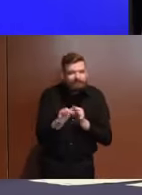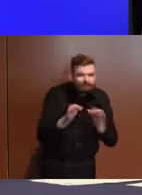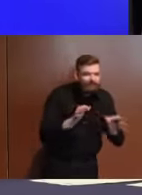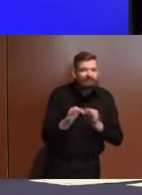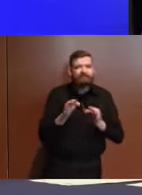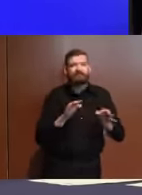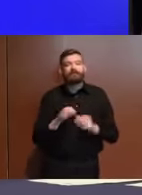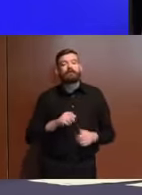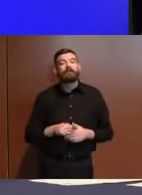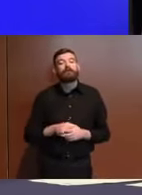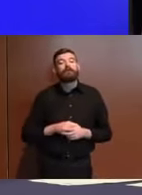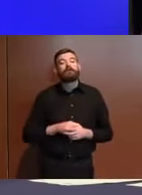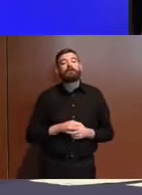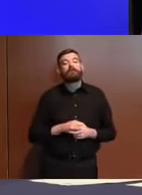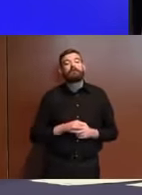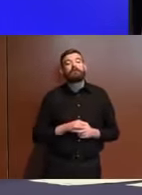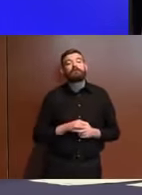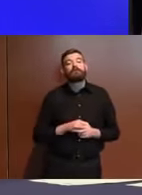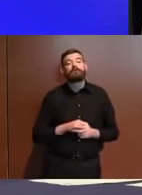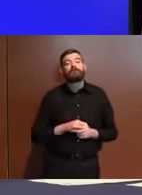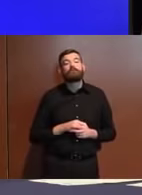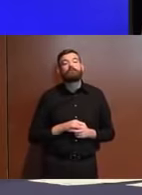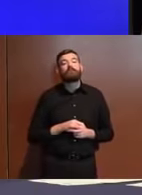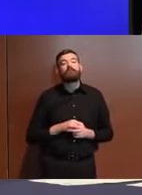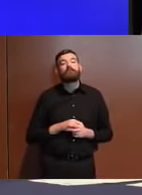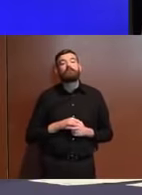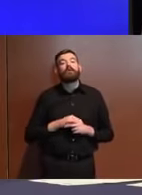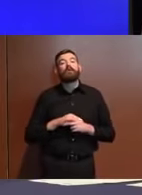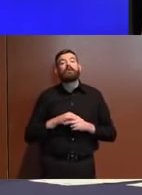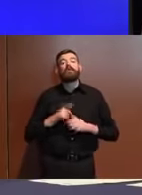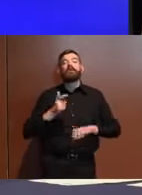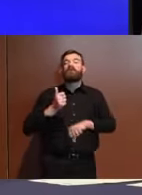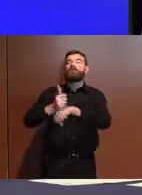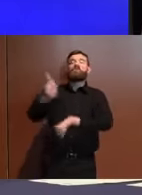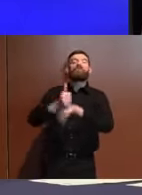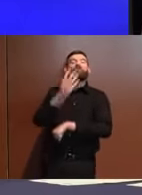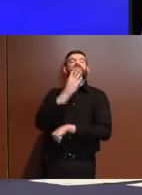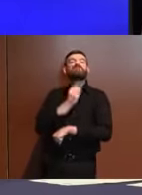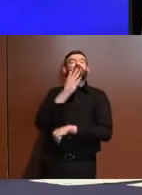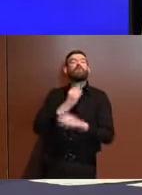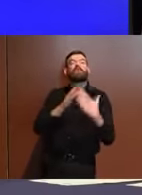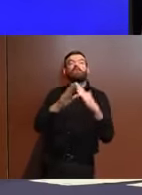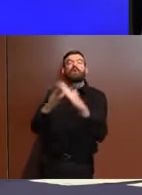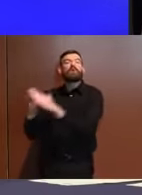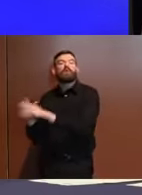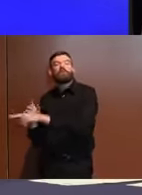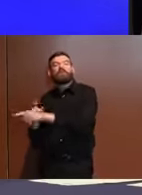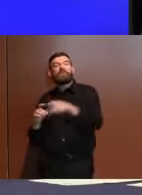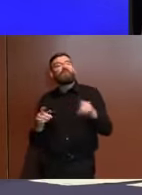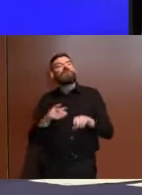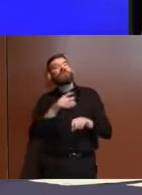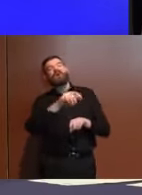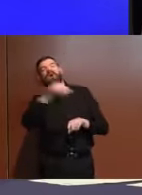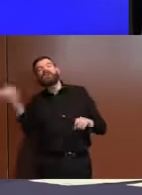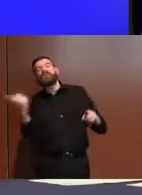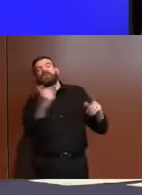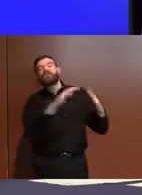iota, one speck of blaming this community or that community for this or